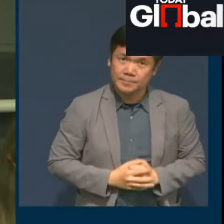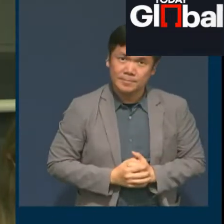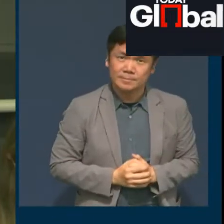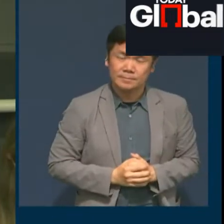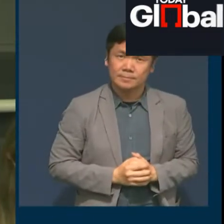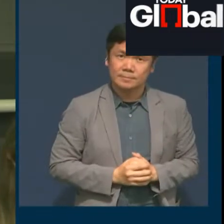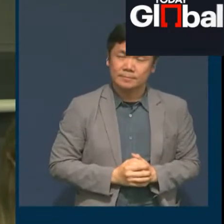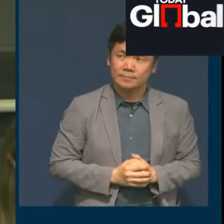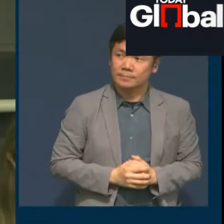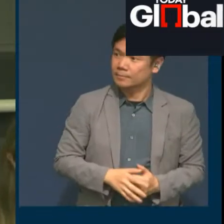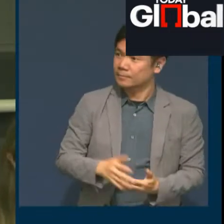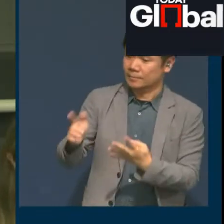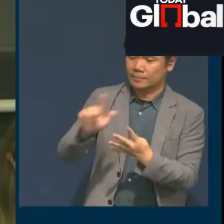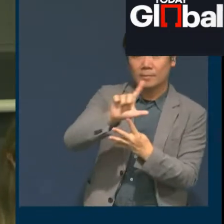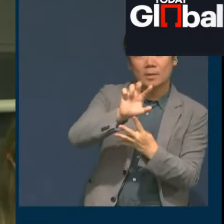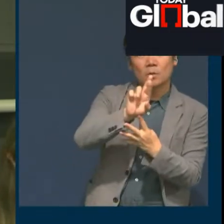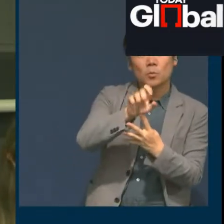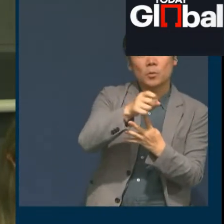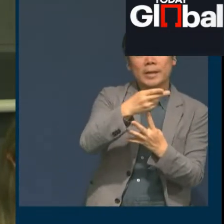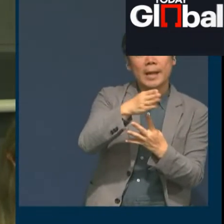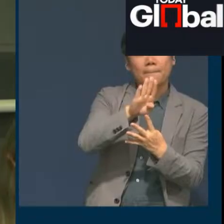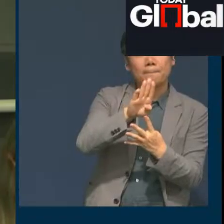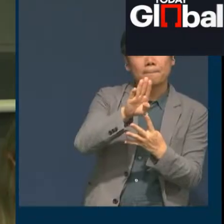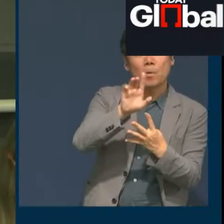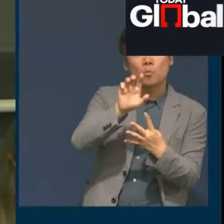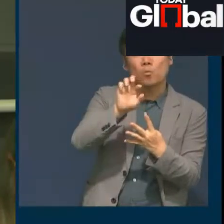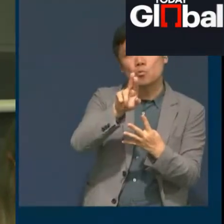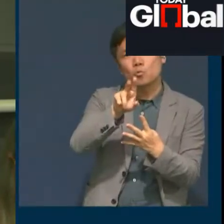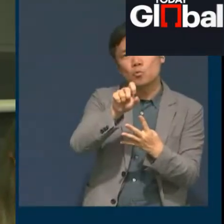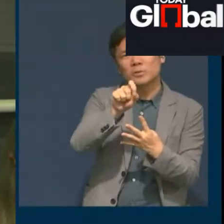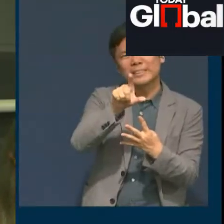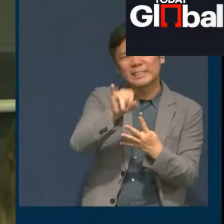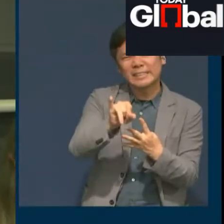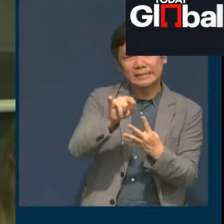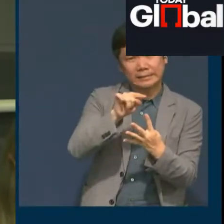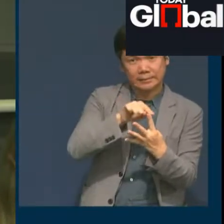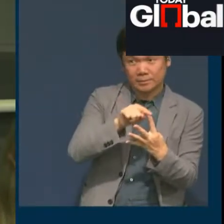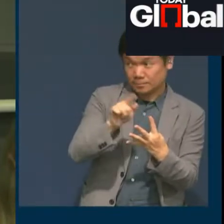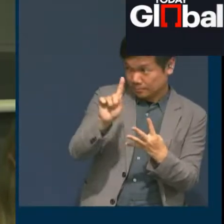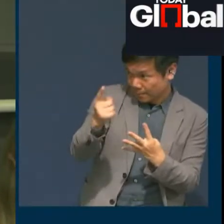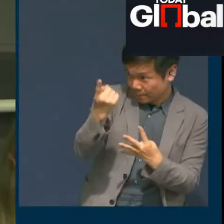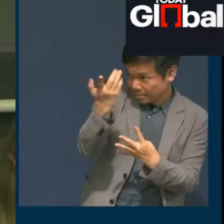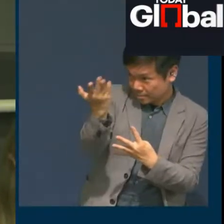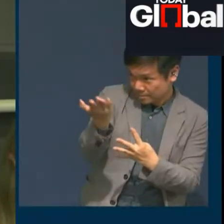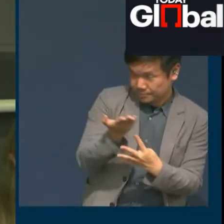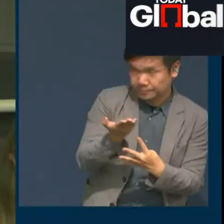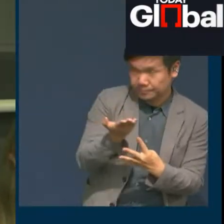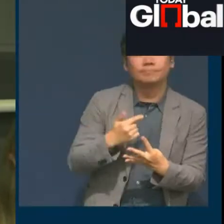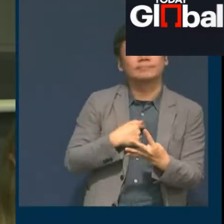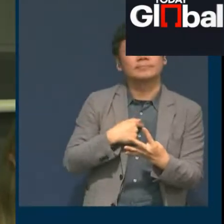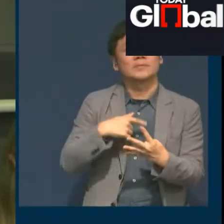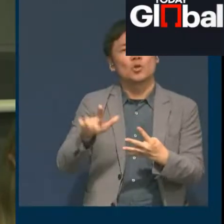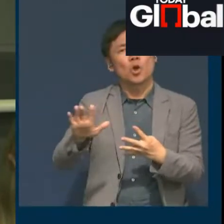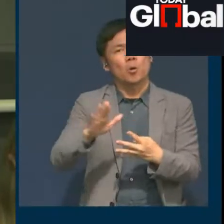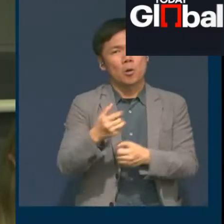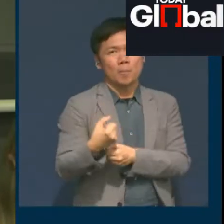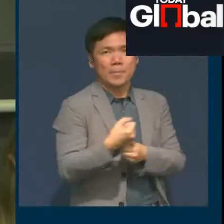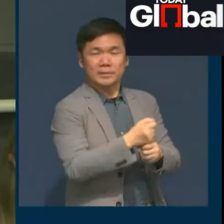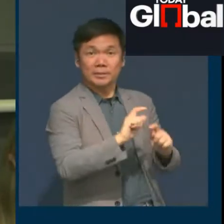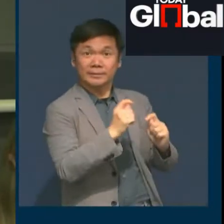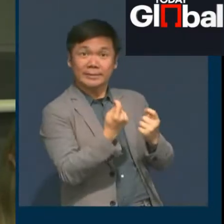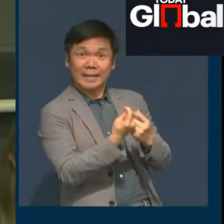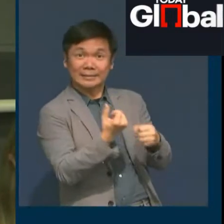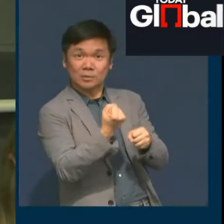Ms. Reha Bosley, I now give you the floor for the task force opening